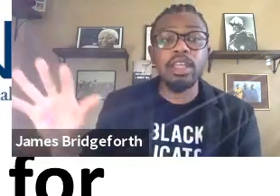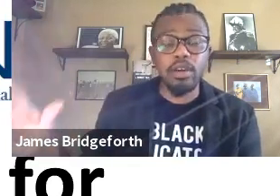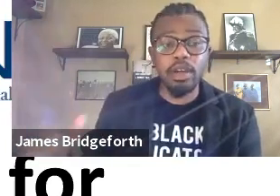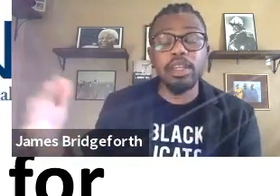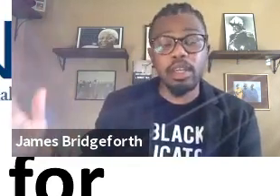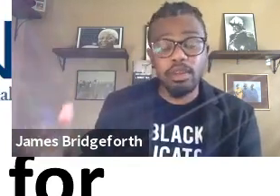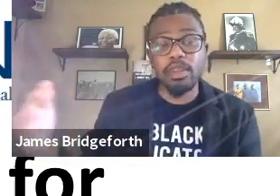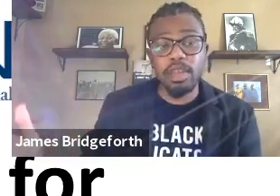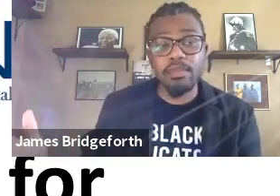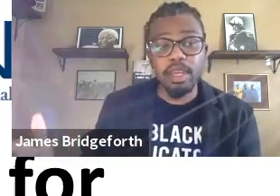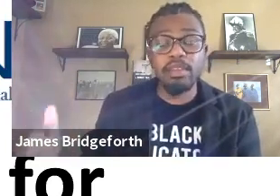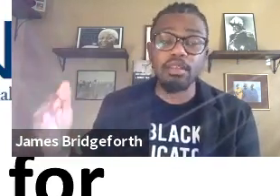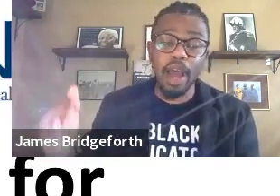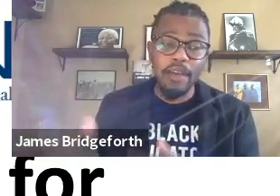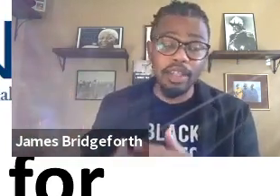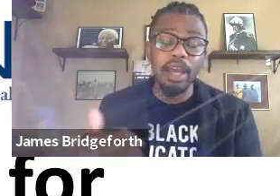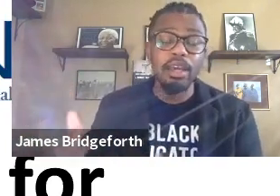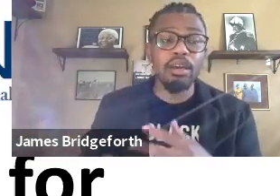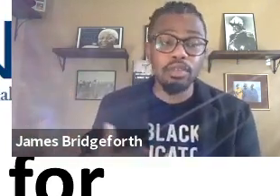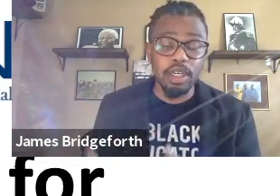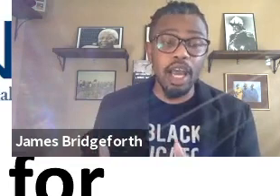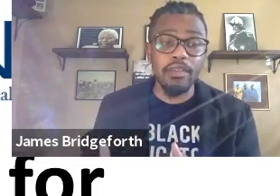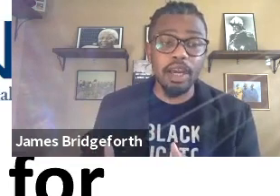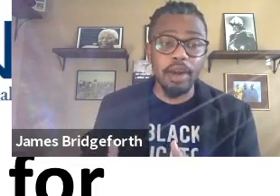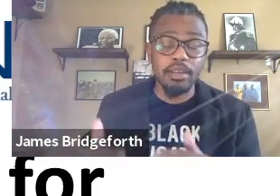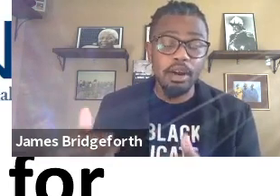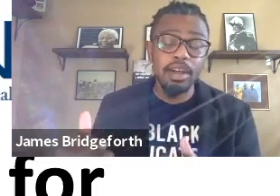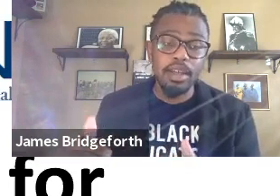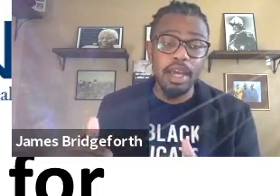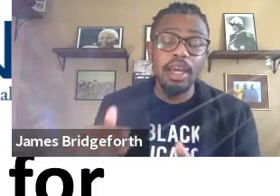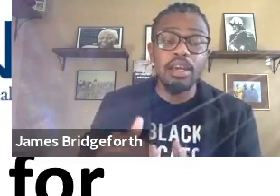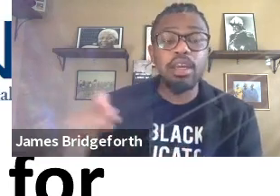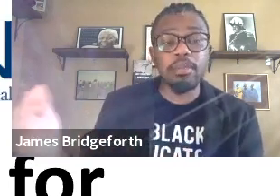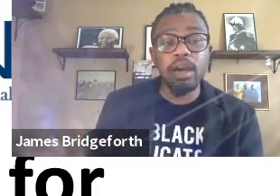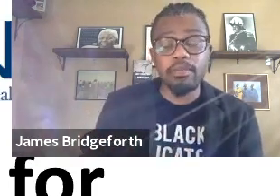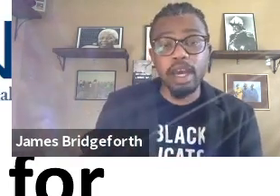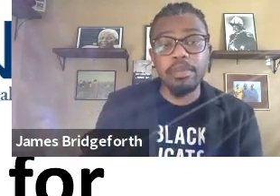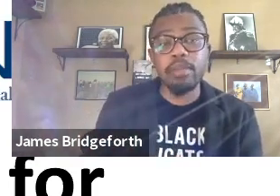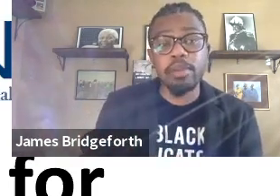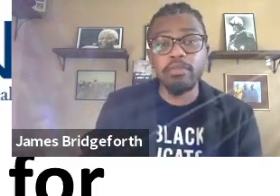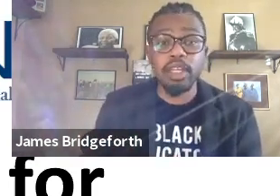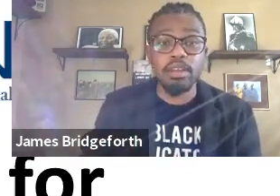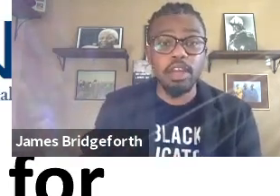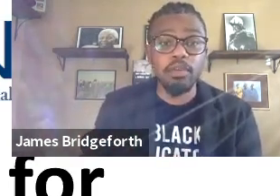fields, they're going to be dealing with some of the same things. And so having that routine and having that practice already set is going to be helpful in helping them be really successful once